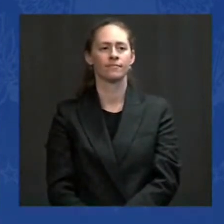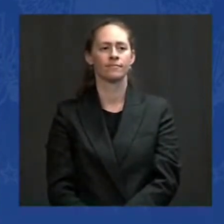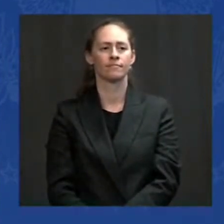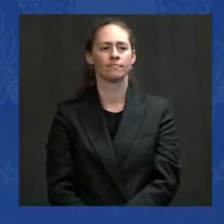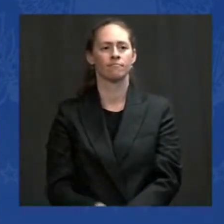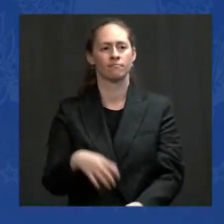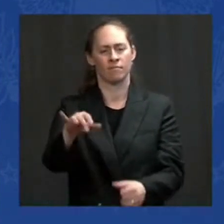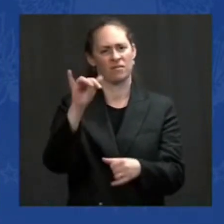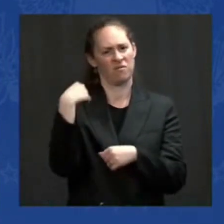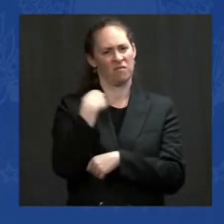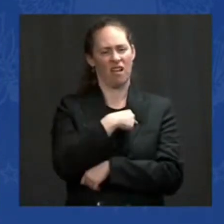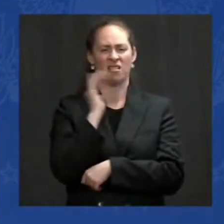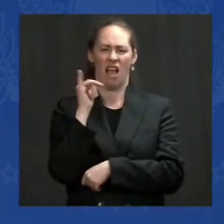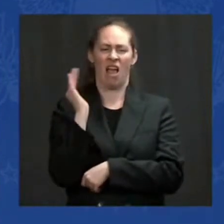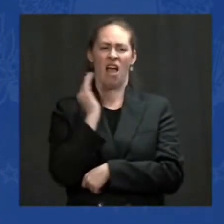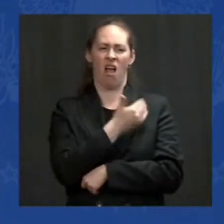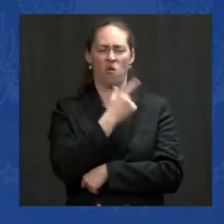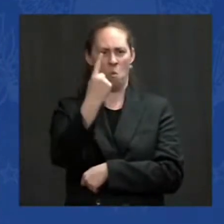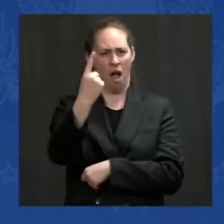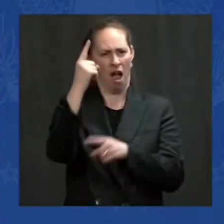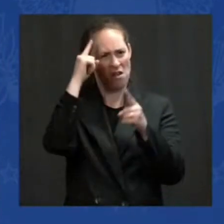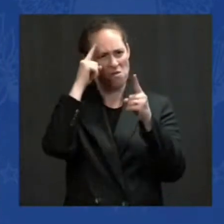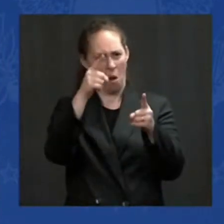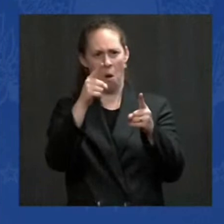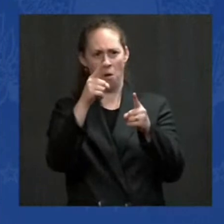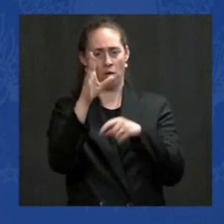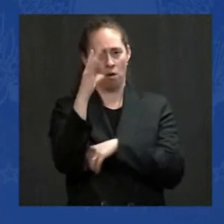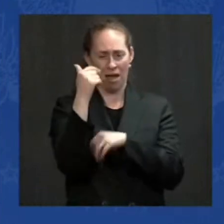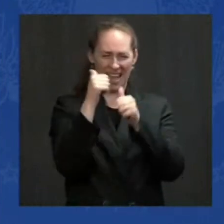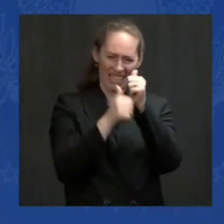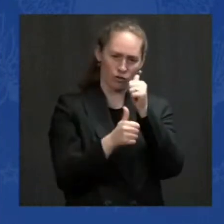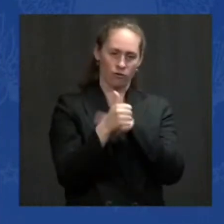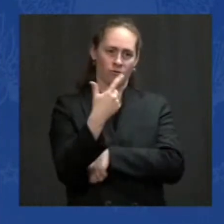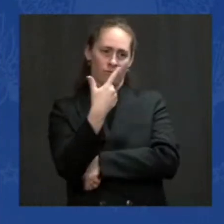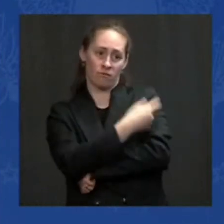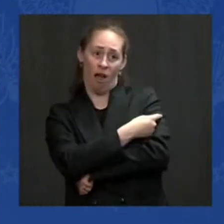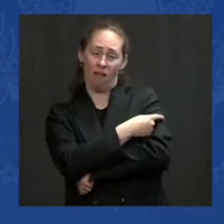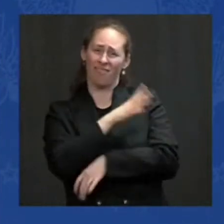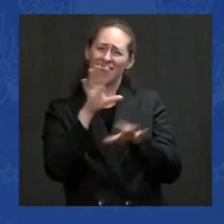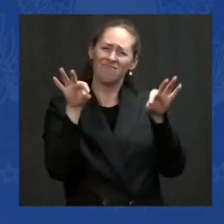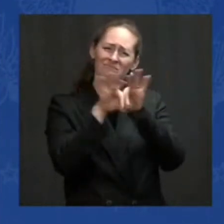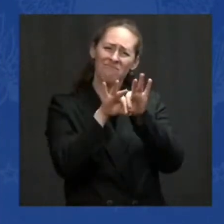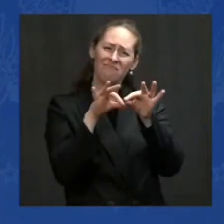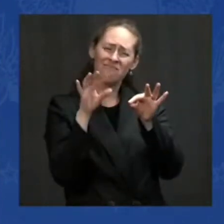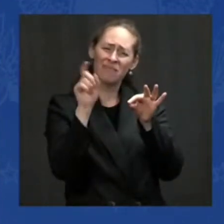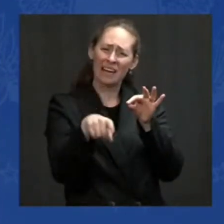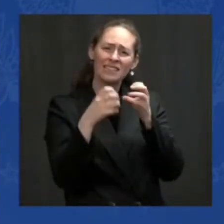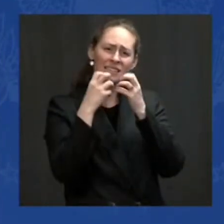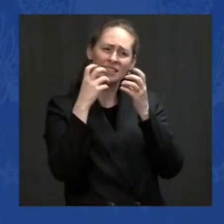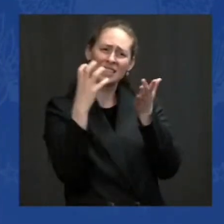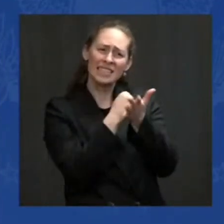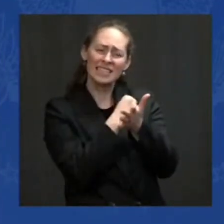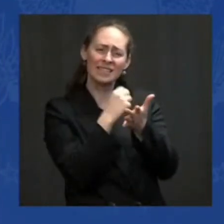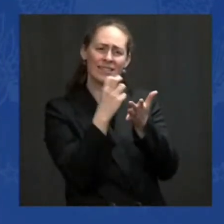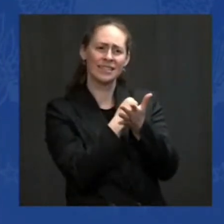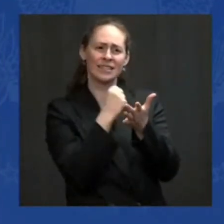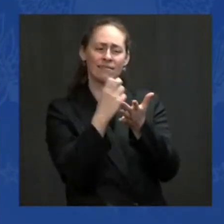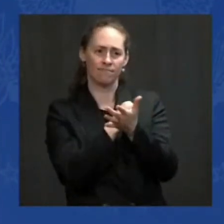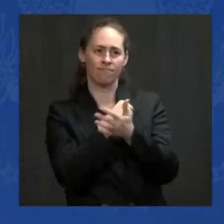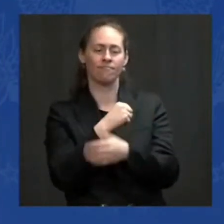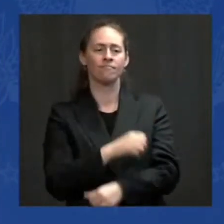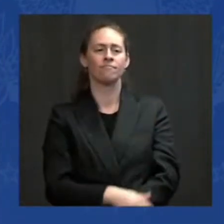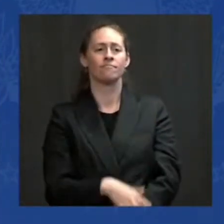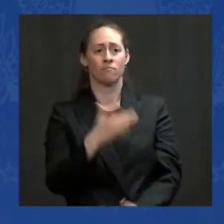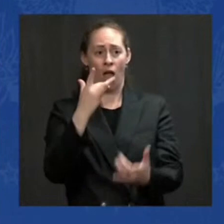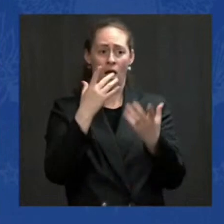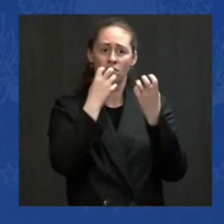focus. Every shot matters. Every individual that we vaccinate is progress. It's another life